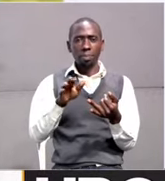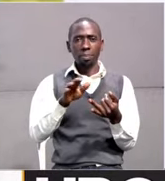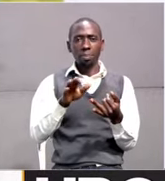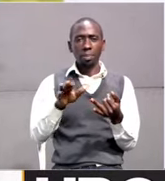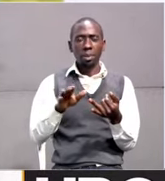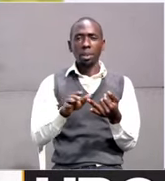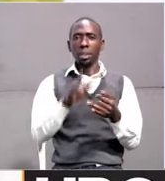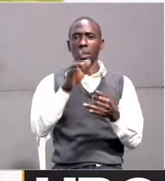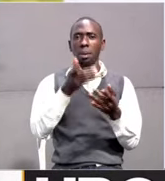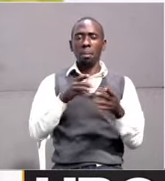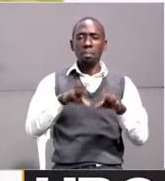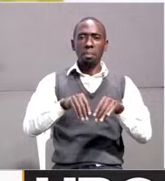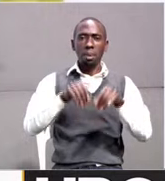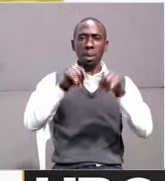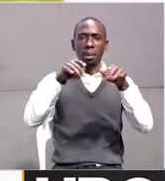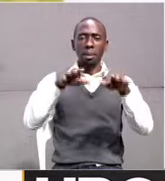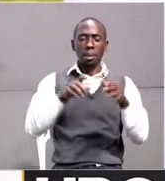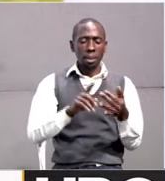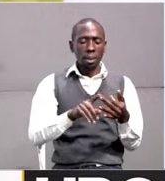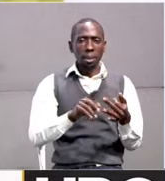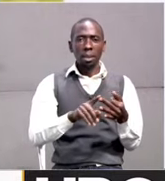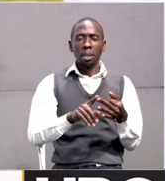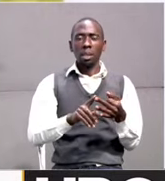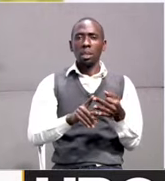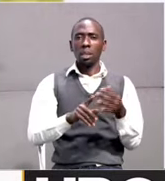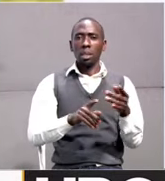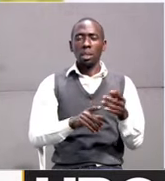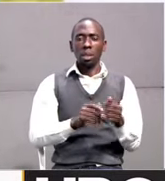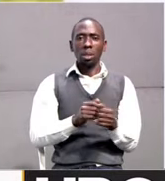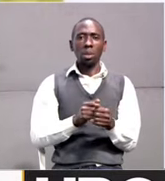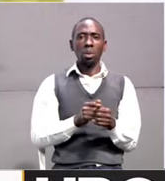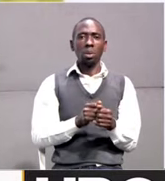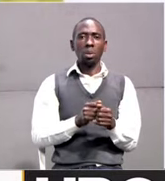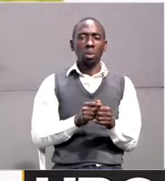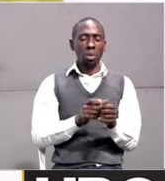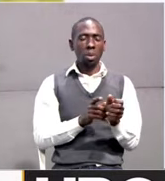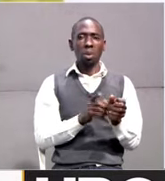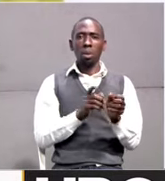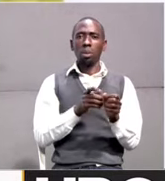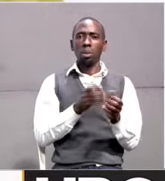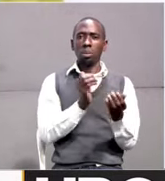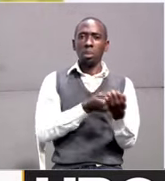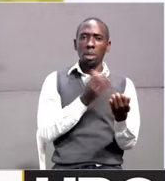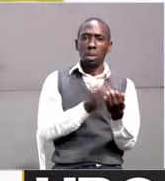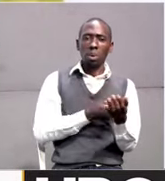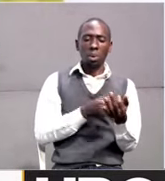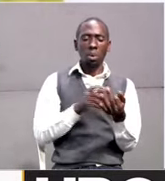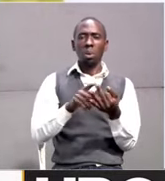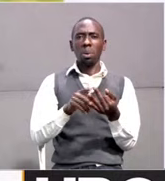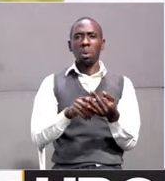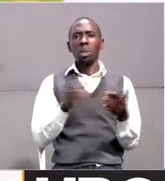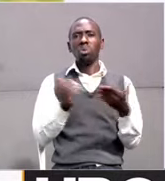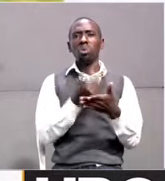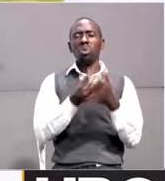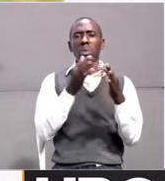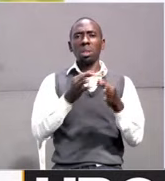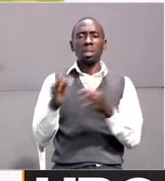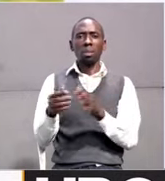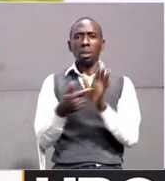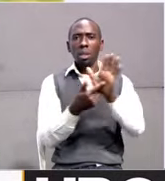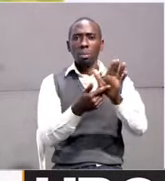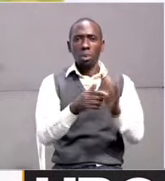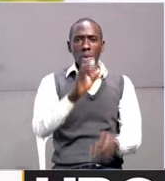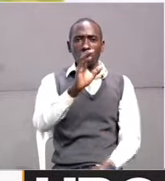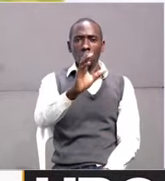the millet, the sweet potatoes, plus the new things like cocoa. Cocoa is new here.